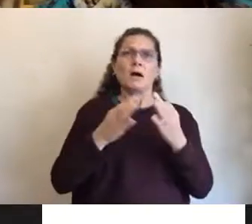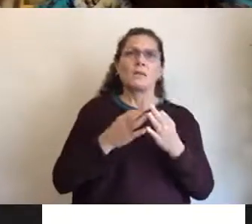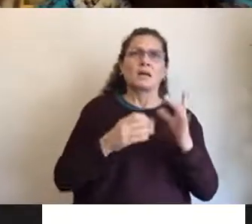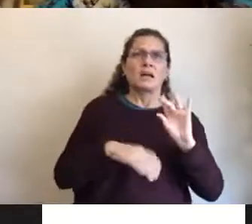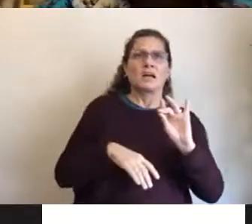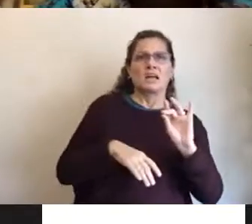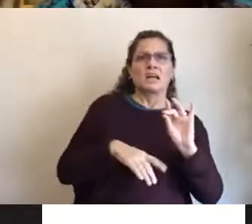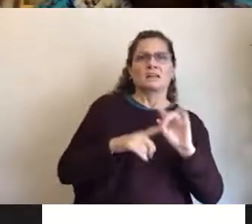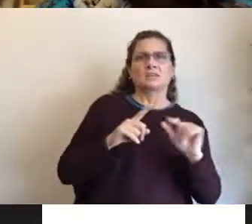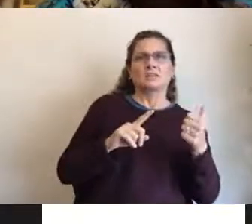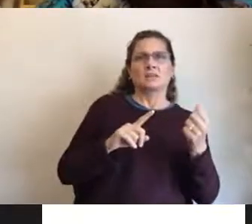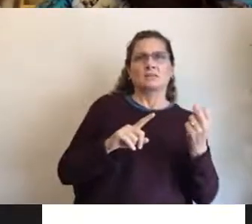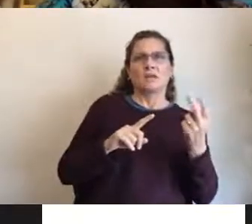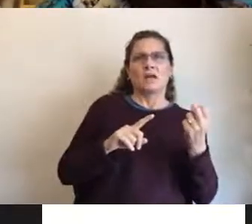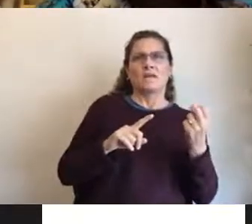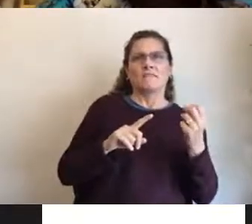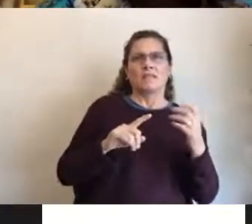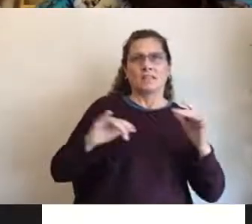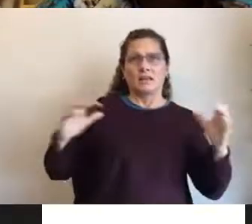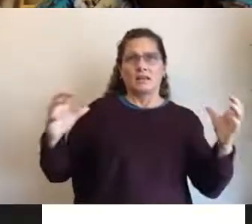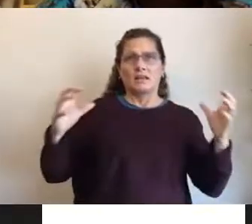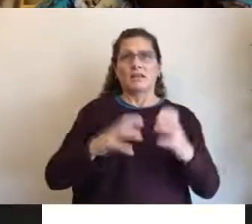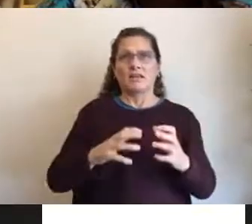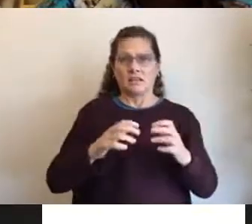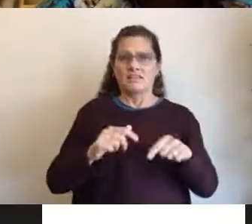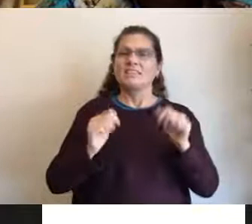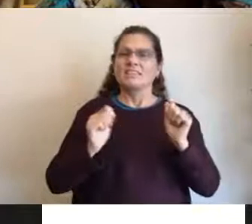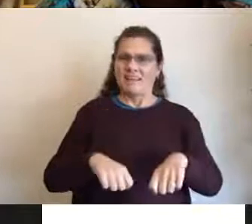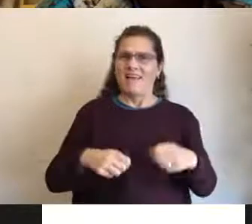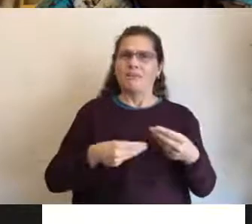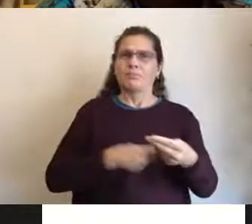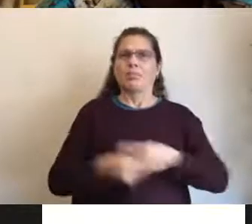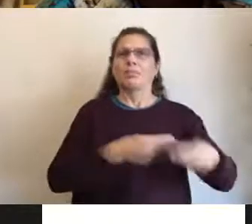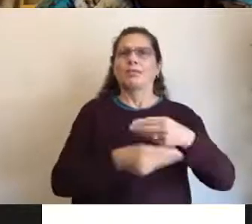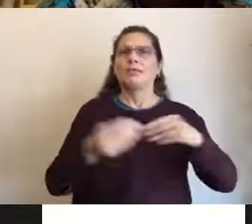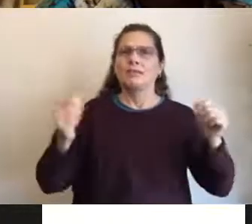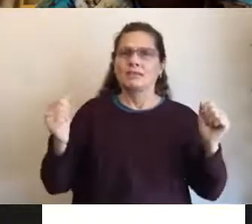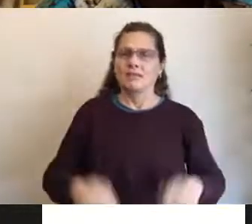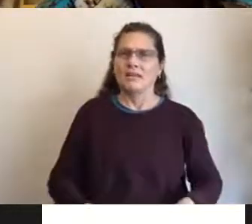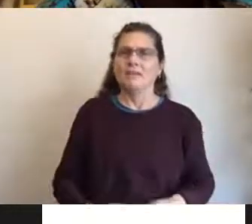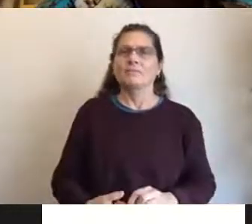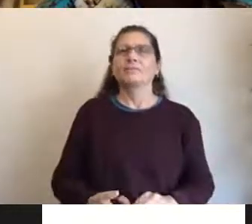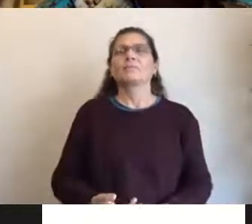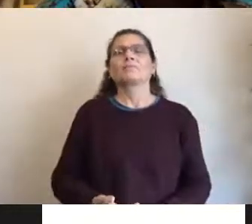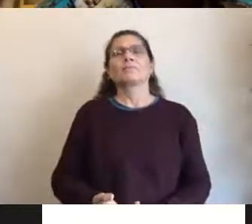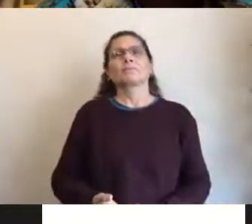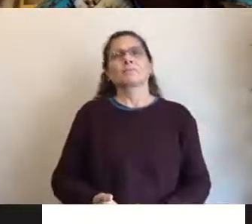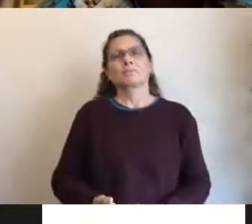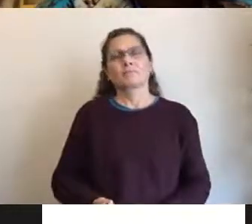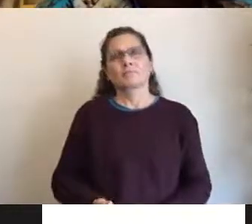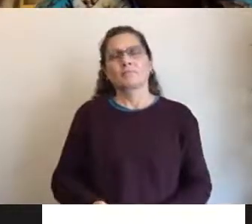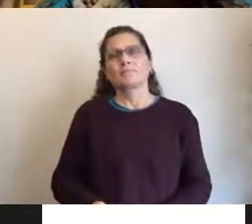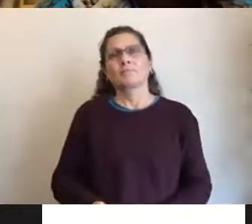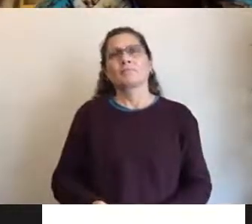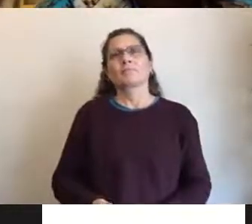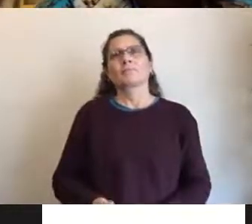as dangerous, just as problematic, with even more collective transmission than those single large events. Unfortunately,